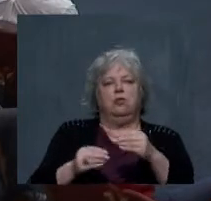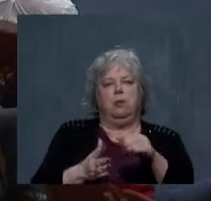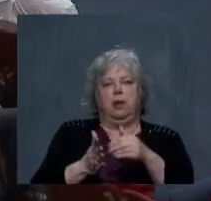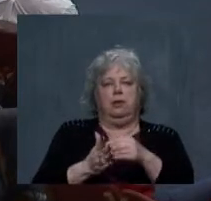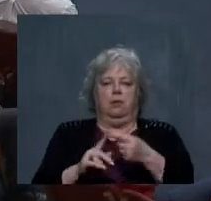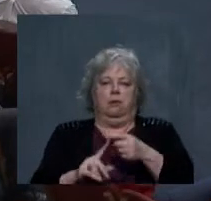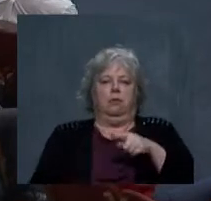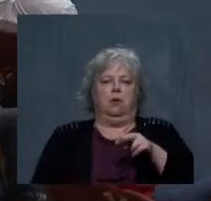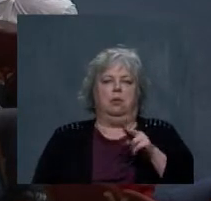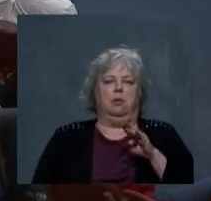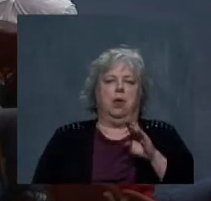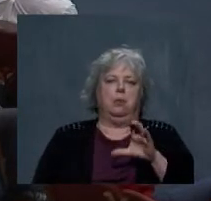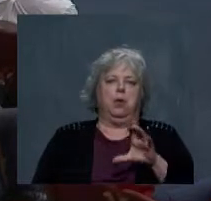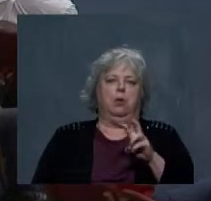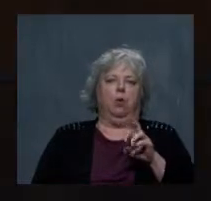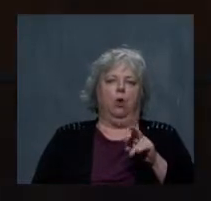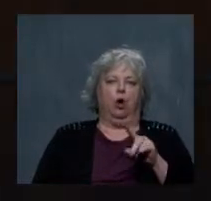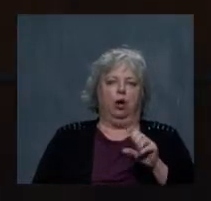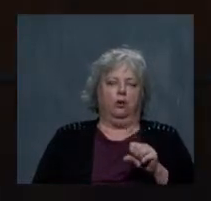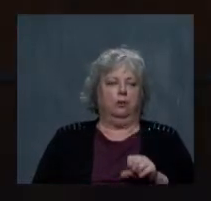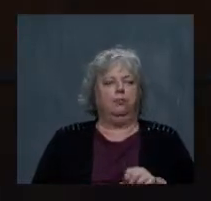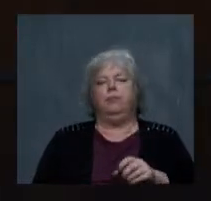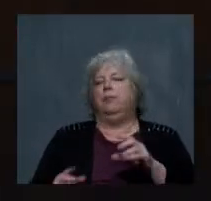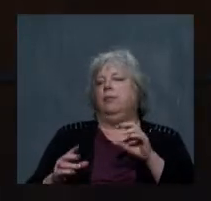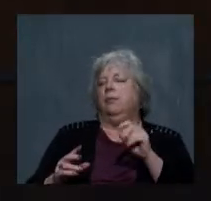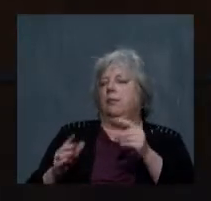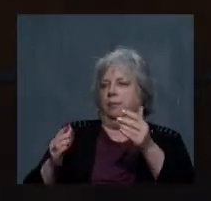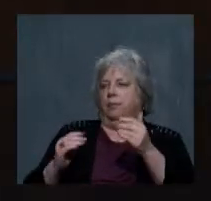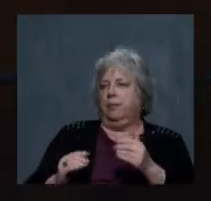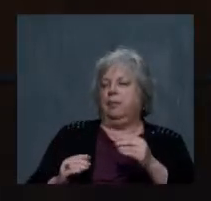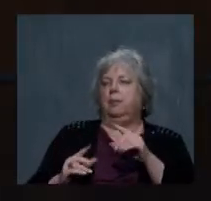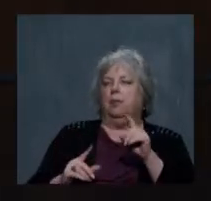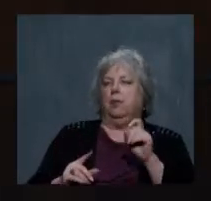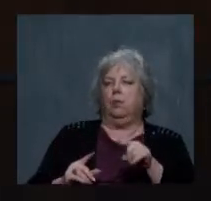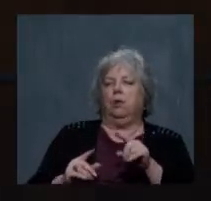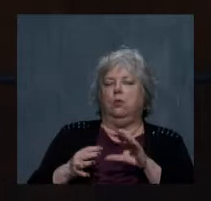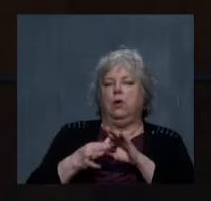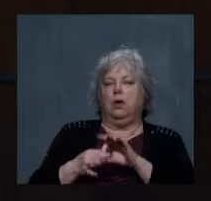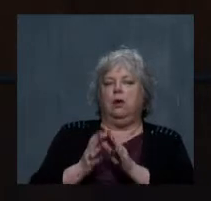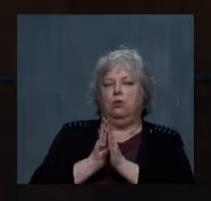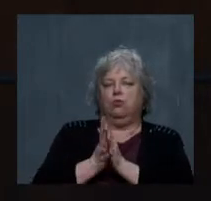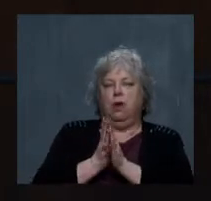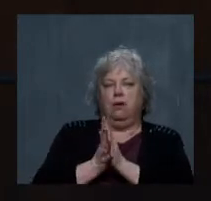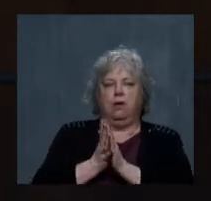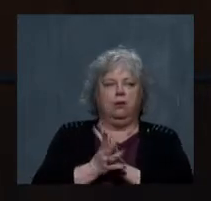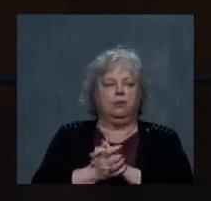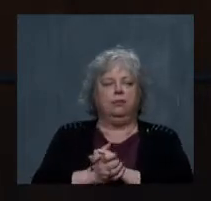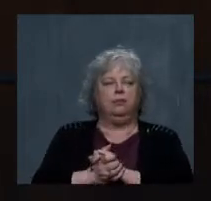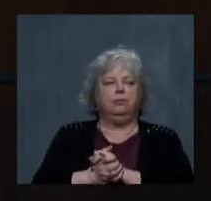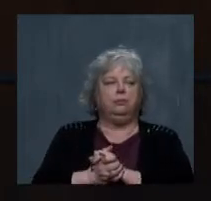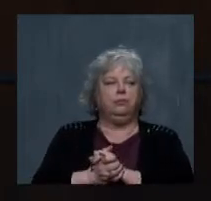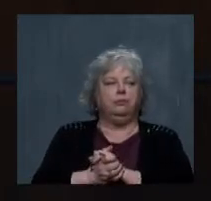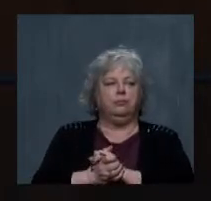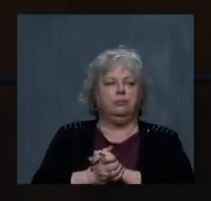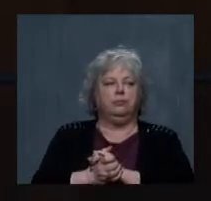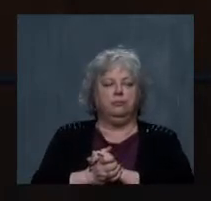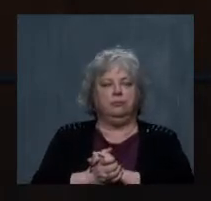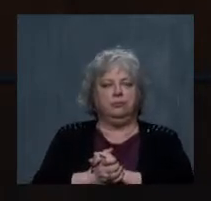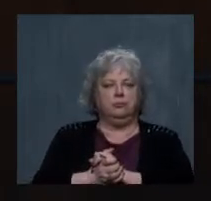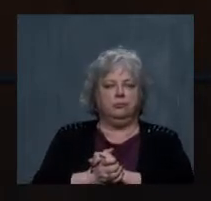perspective. Okay, I'll move on to my questions related to some of the traffic issues.